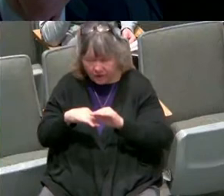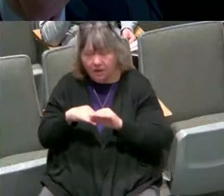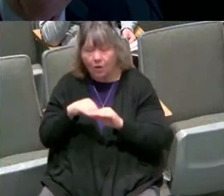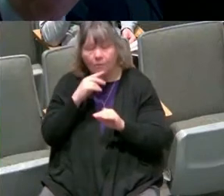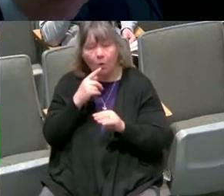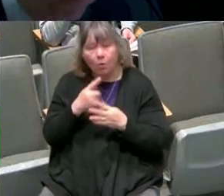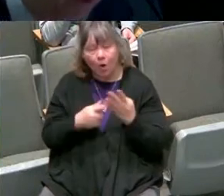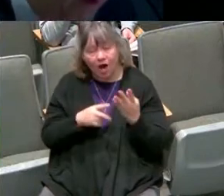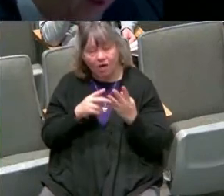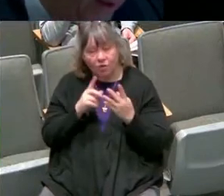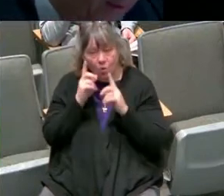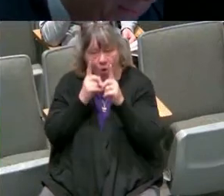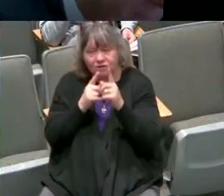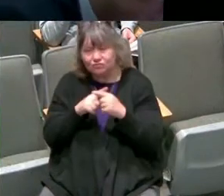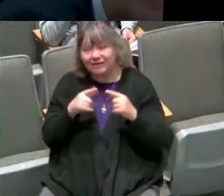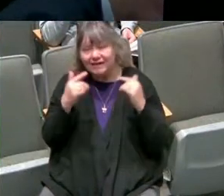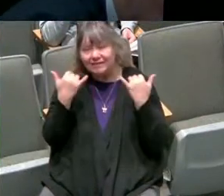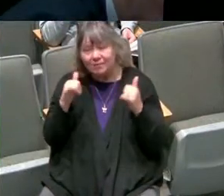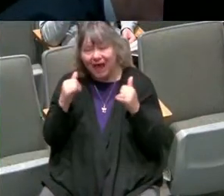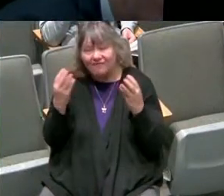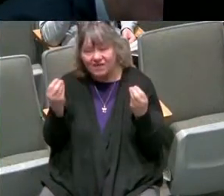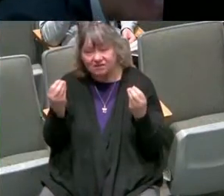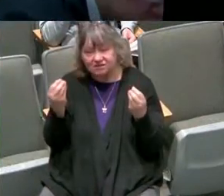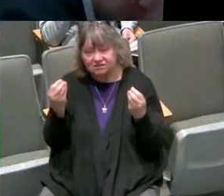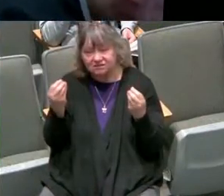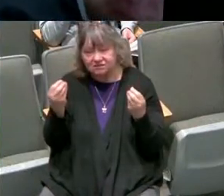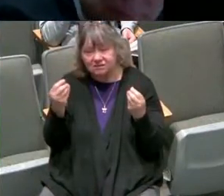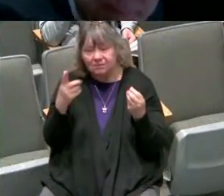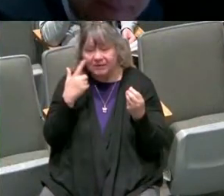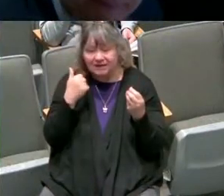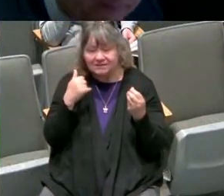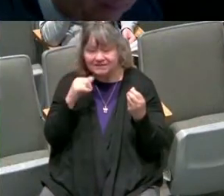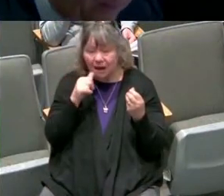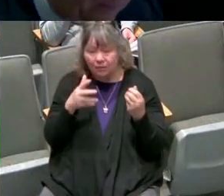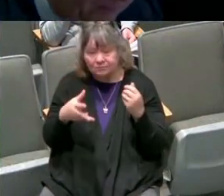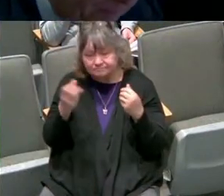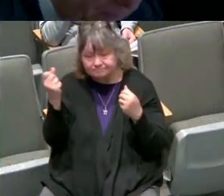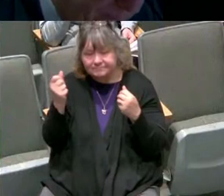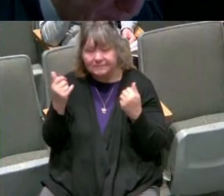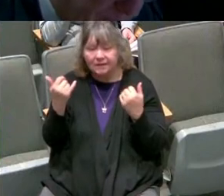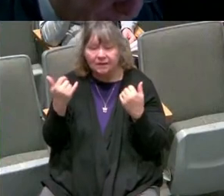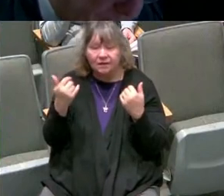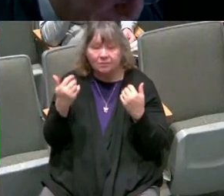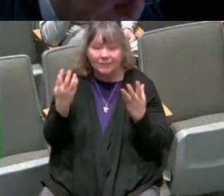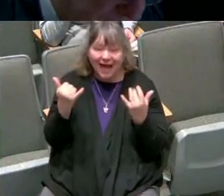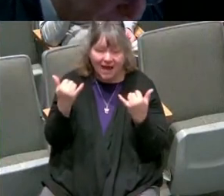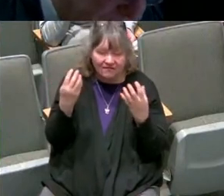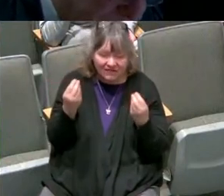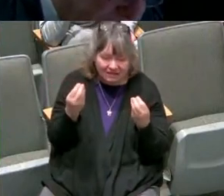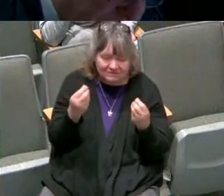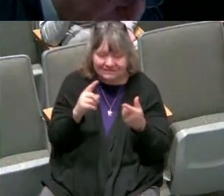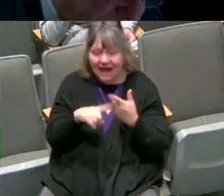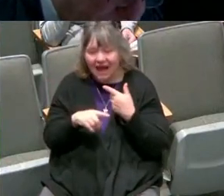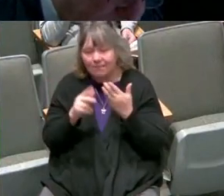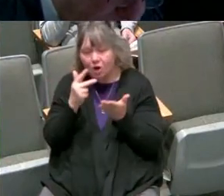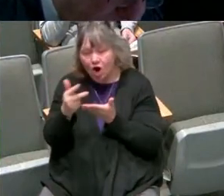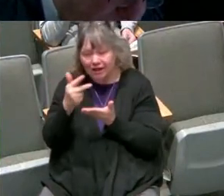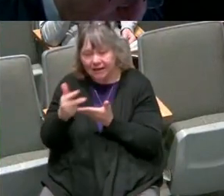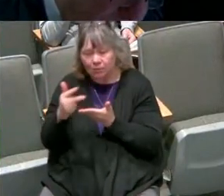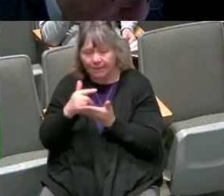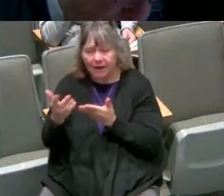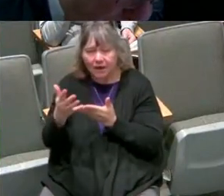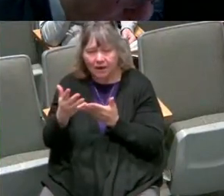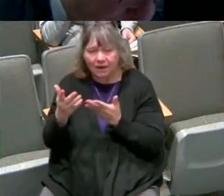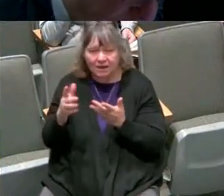is really the play Fields because then that takes away parking it takes away play fields for the the students so